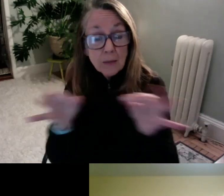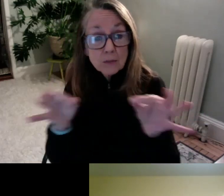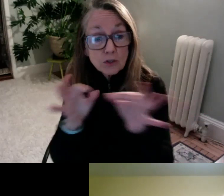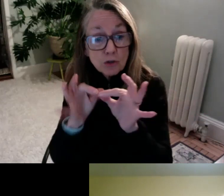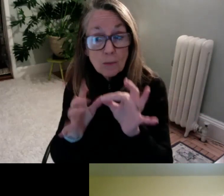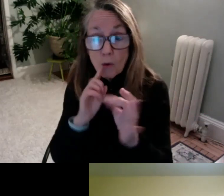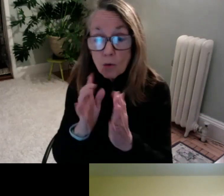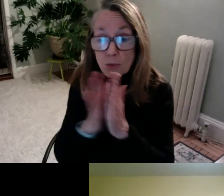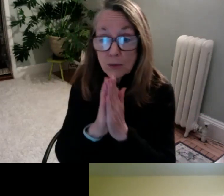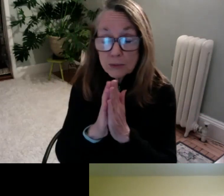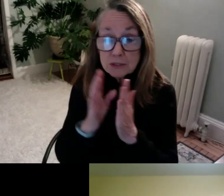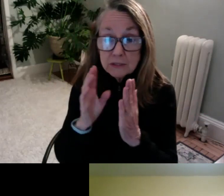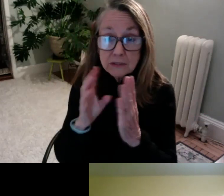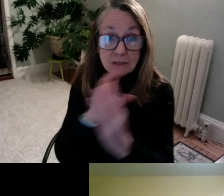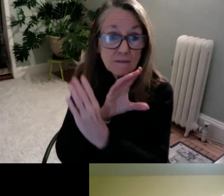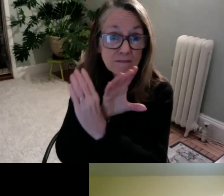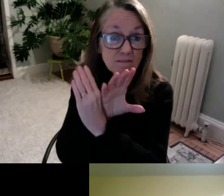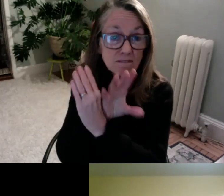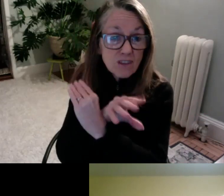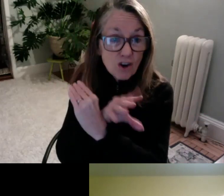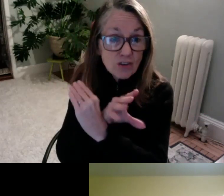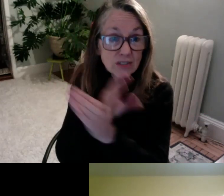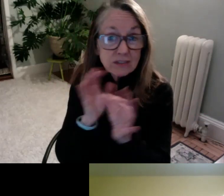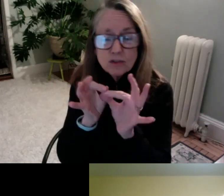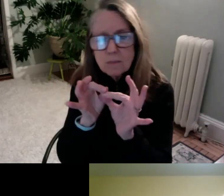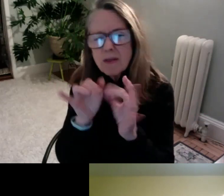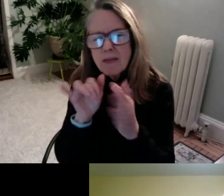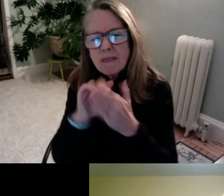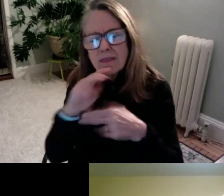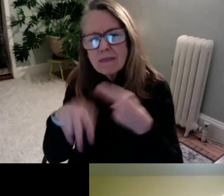request video interpreting and things of that nature?